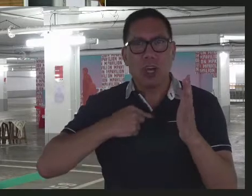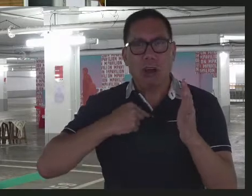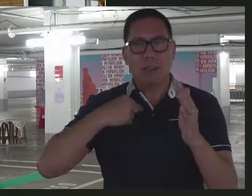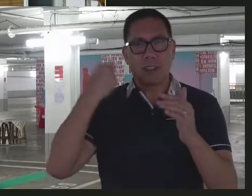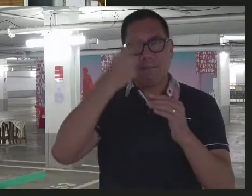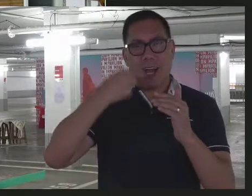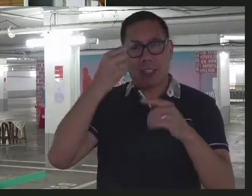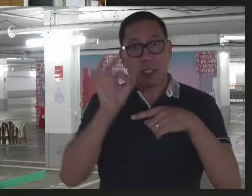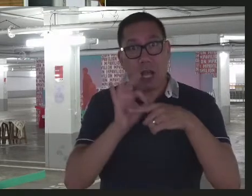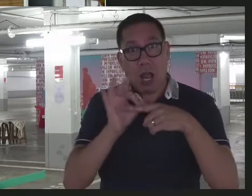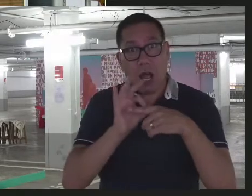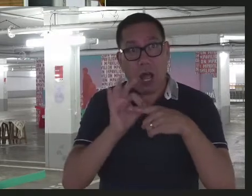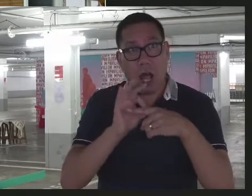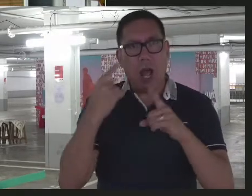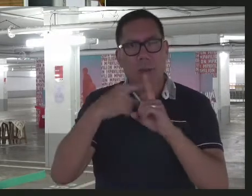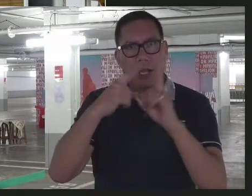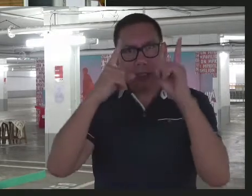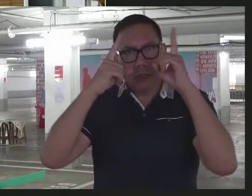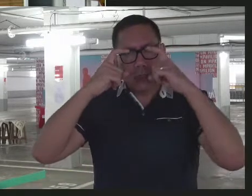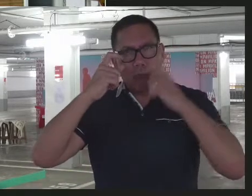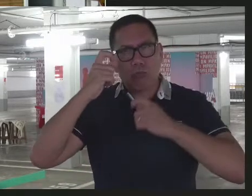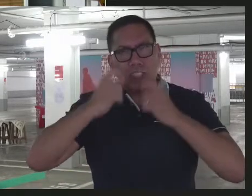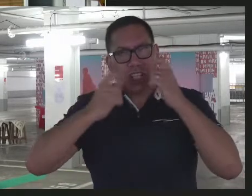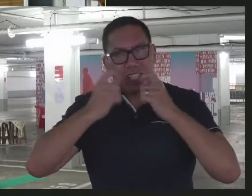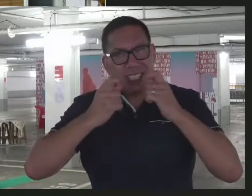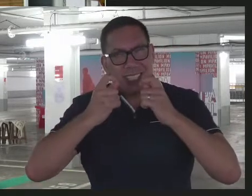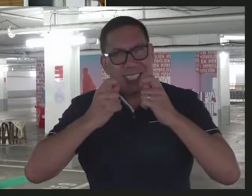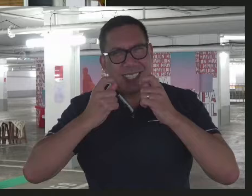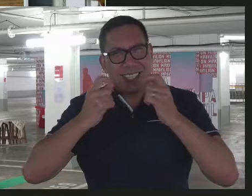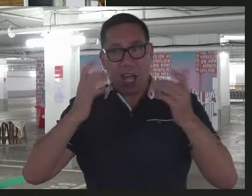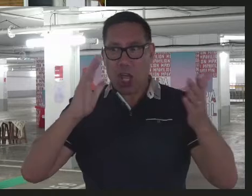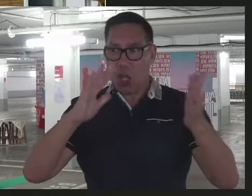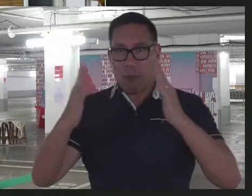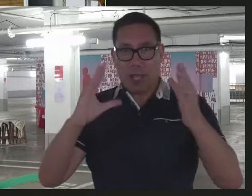the sentiment on his face. And then that's played against